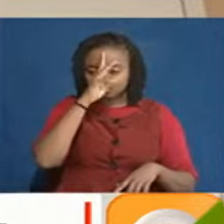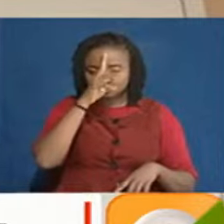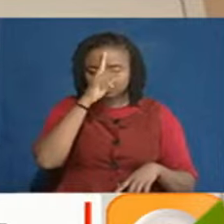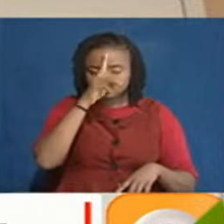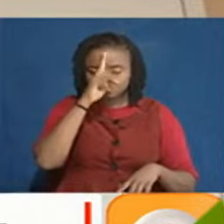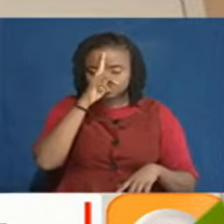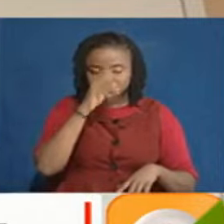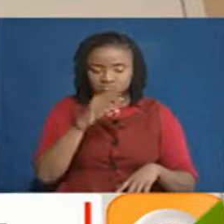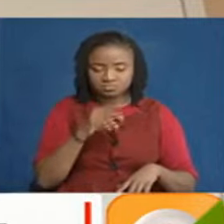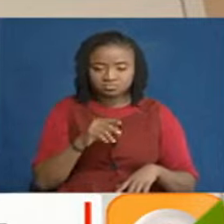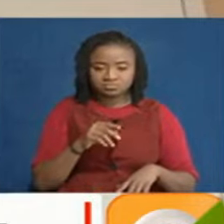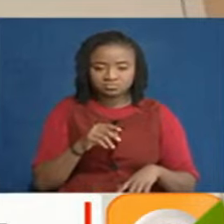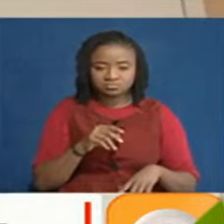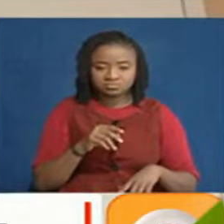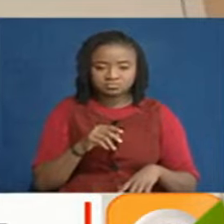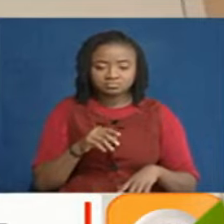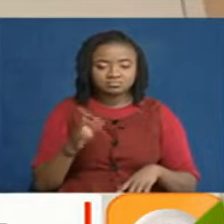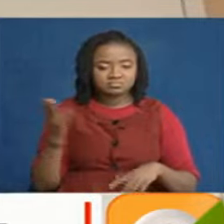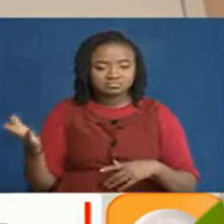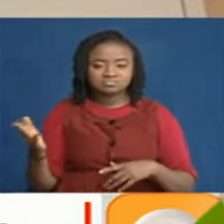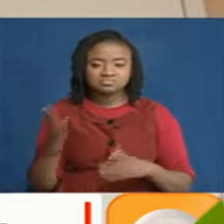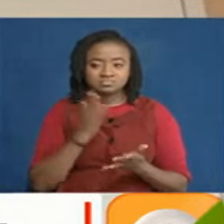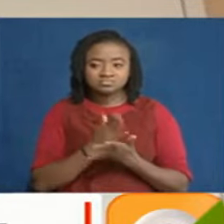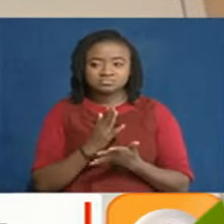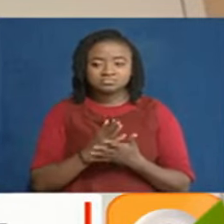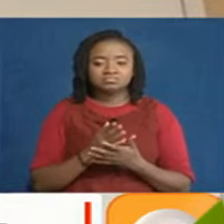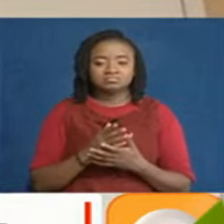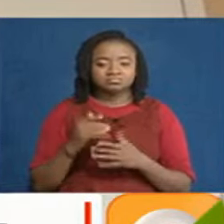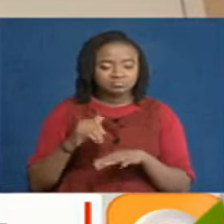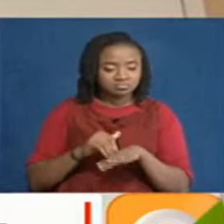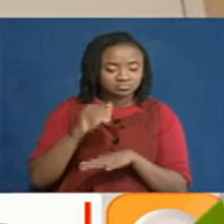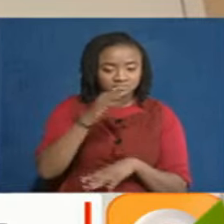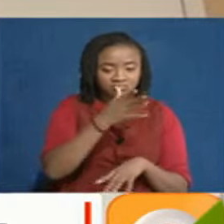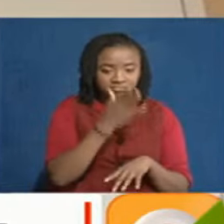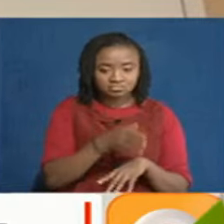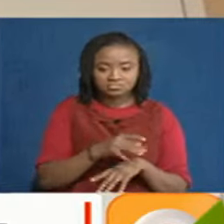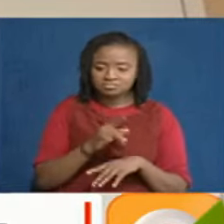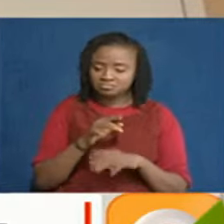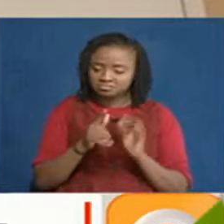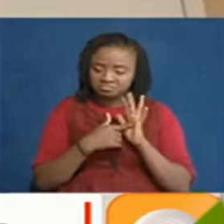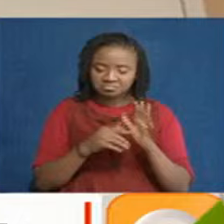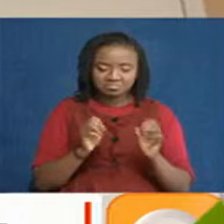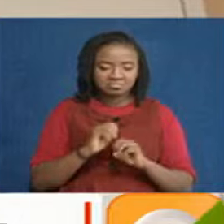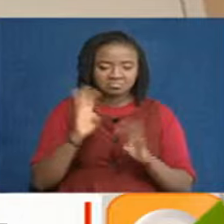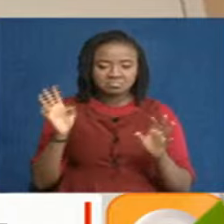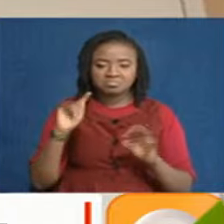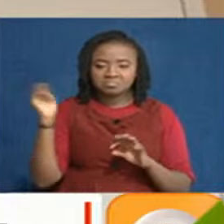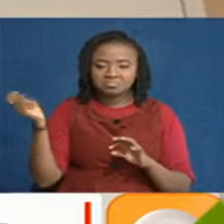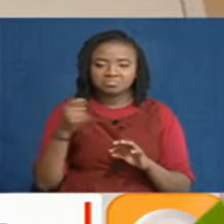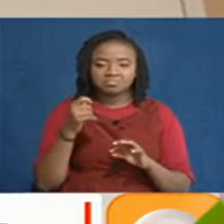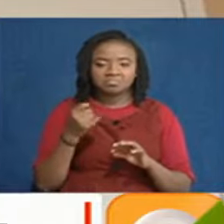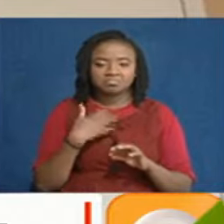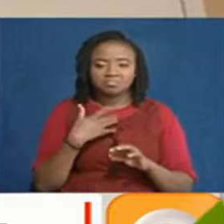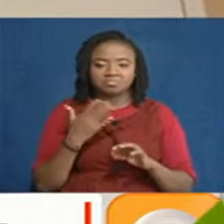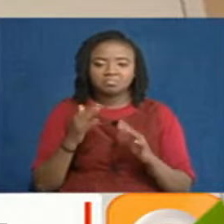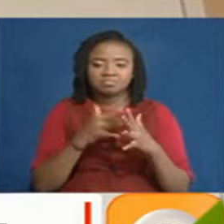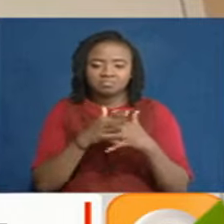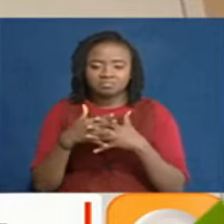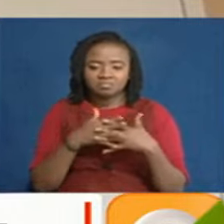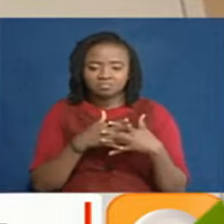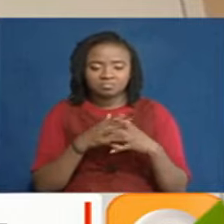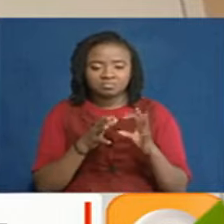they have at home, certainly their deployment really shows Kenyan solidarity at its